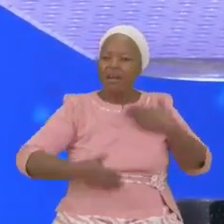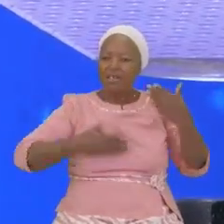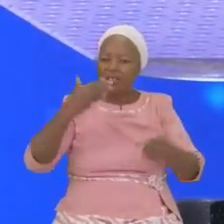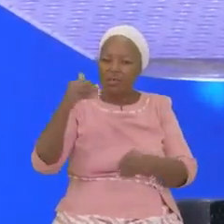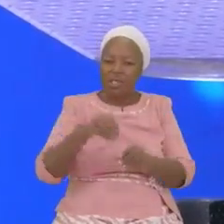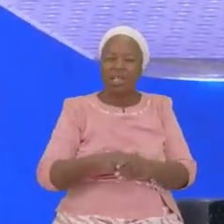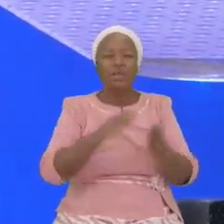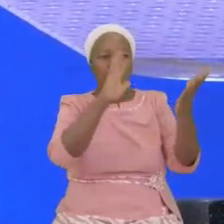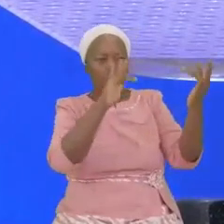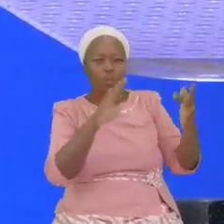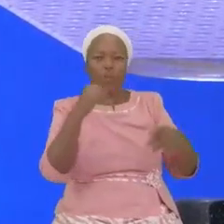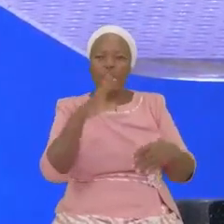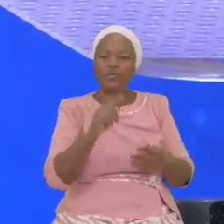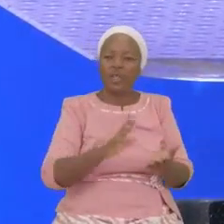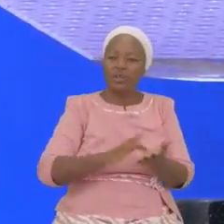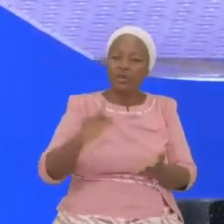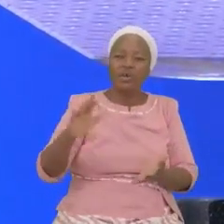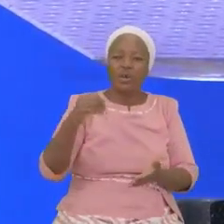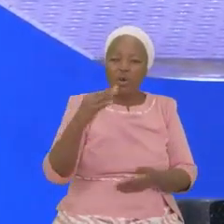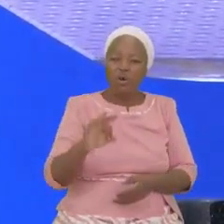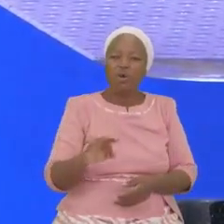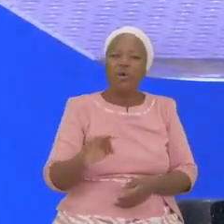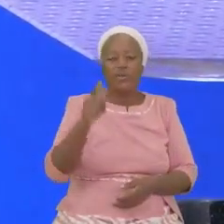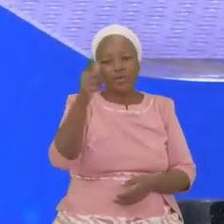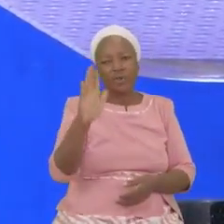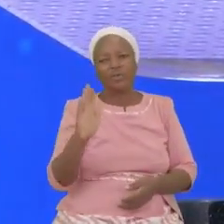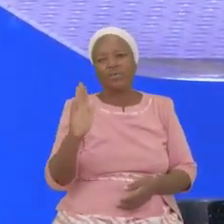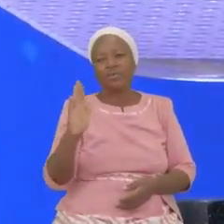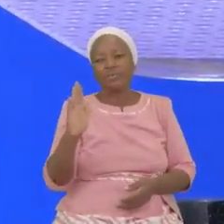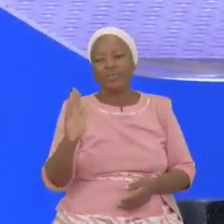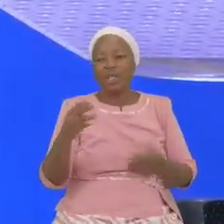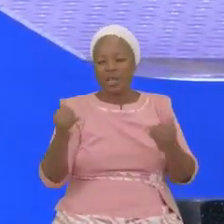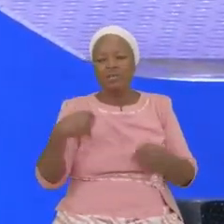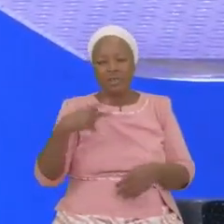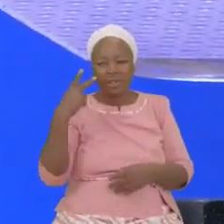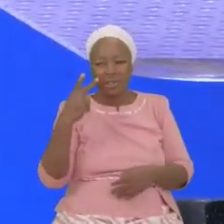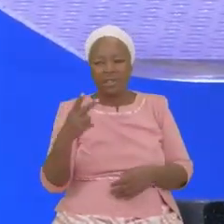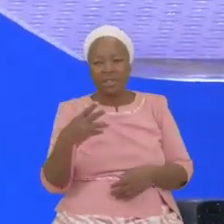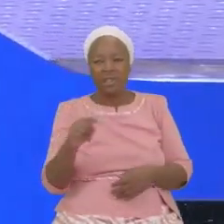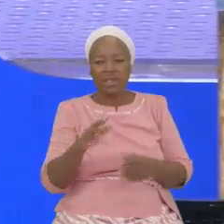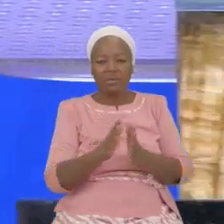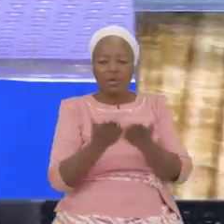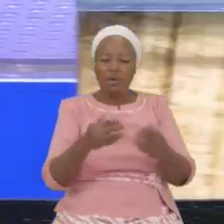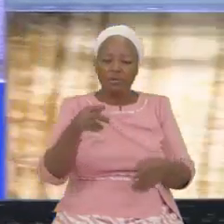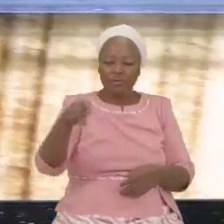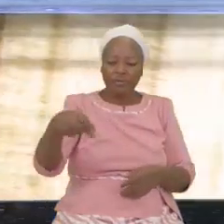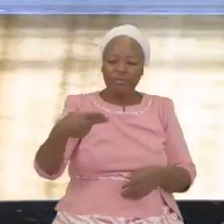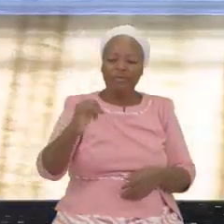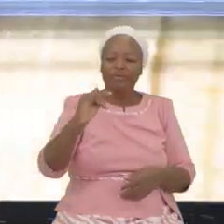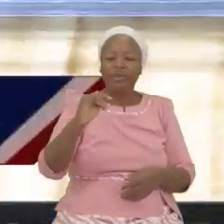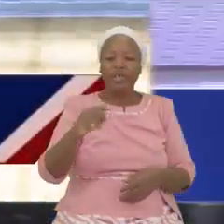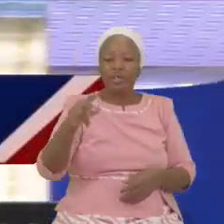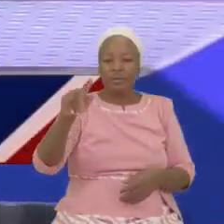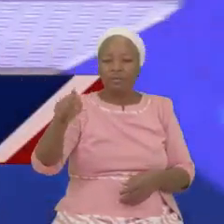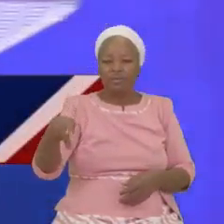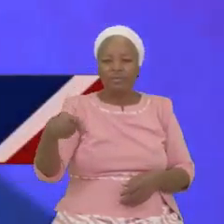in hope of the glory of God. We are looking at the Philippians chapter 4, and I'm